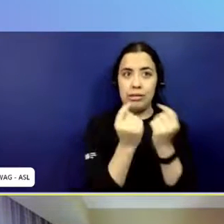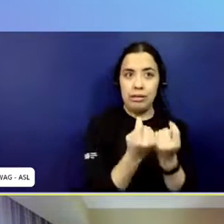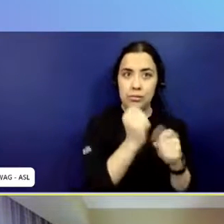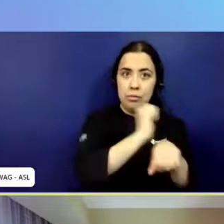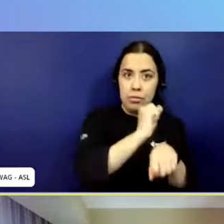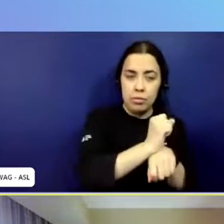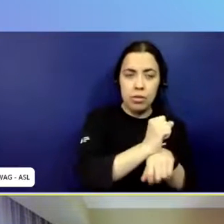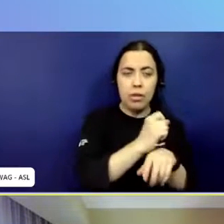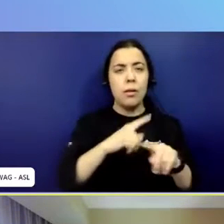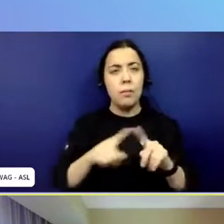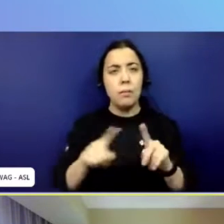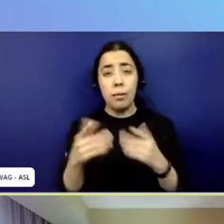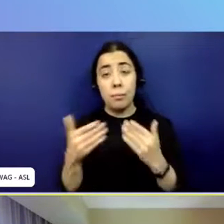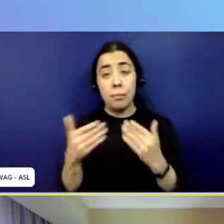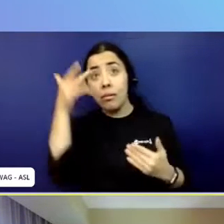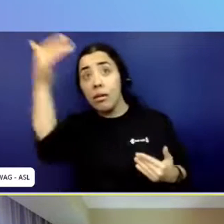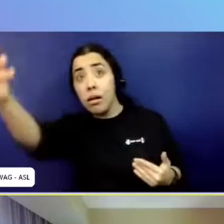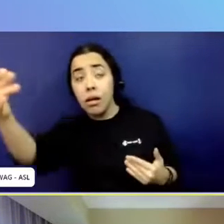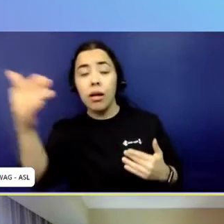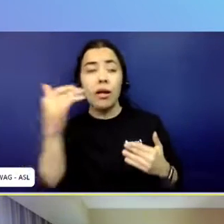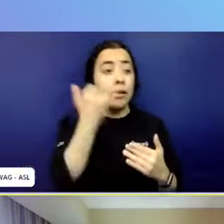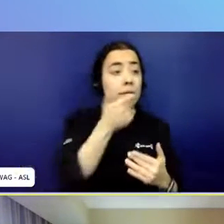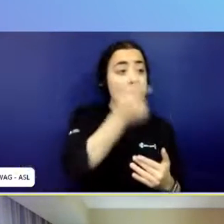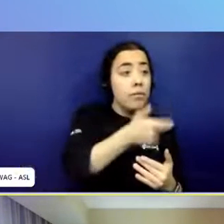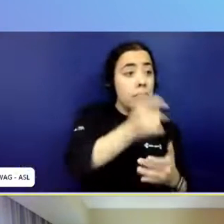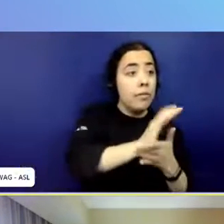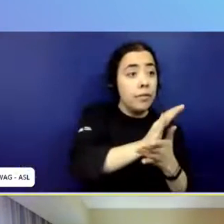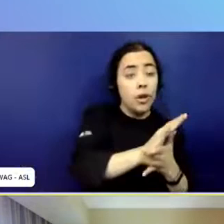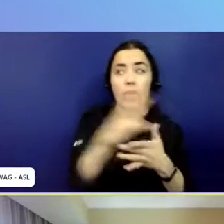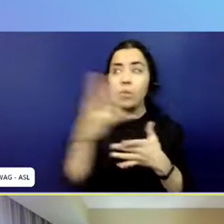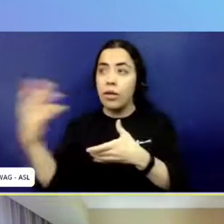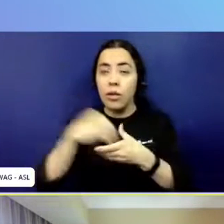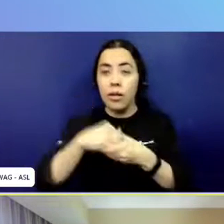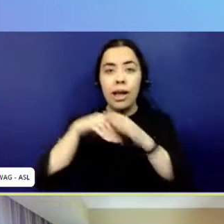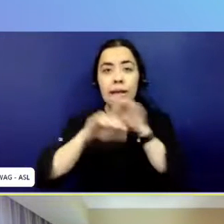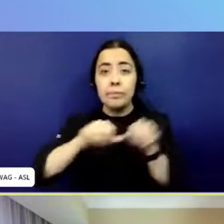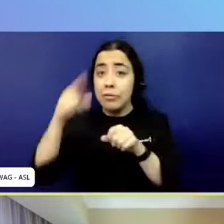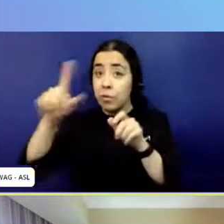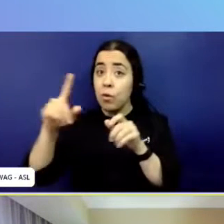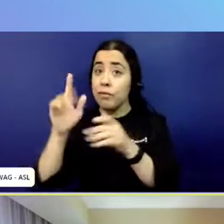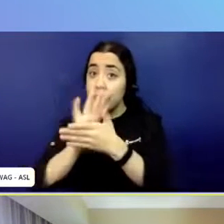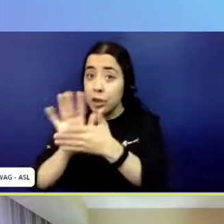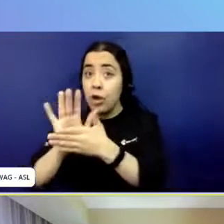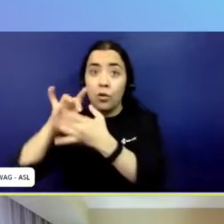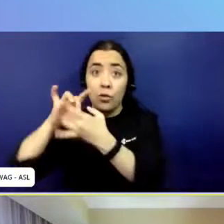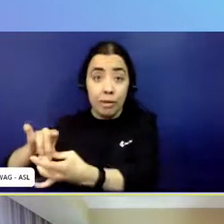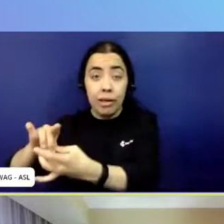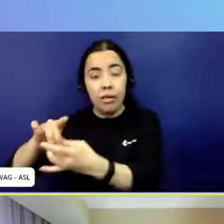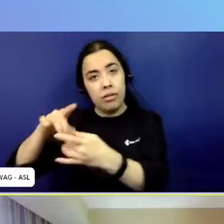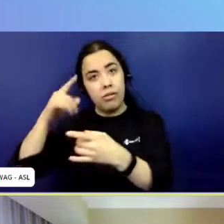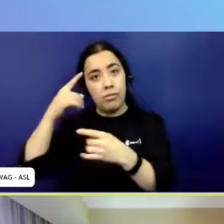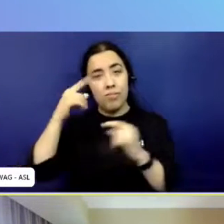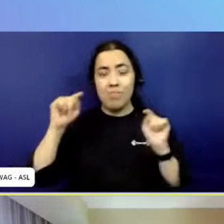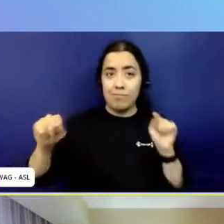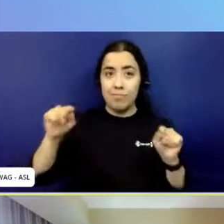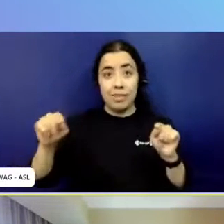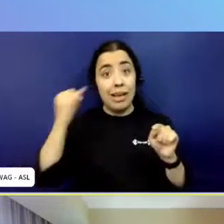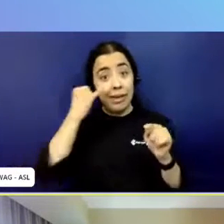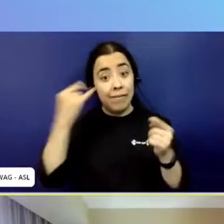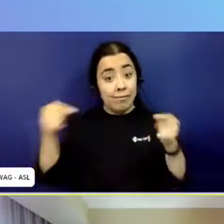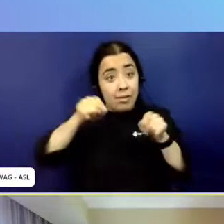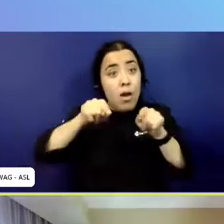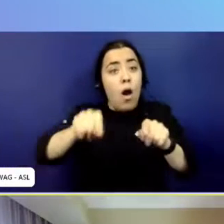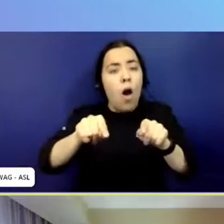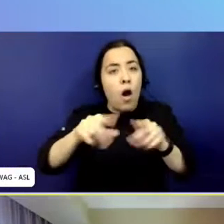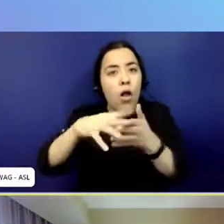the road, but not right now. So as I mentioned before, and again, this is really,